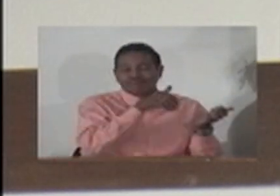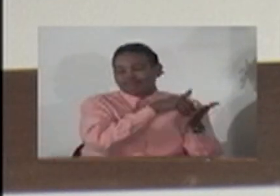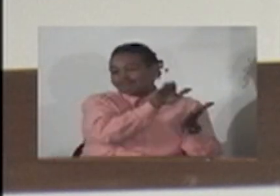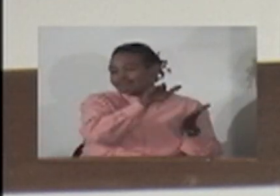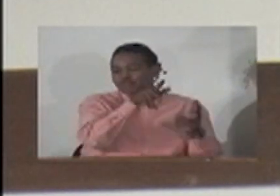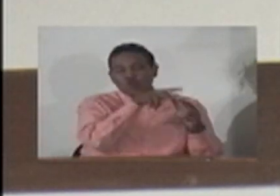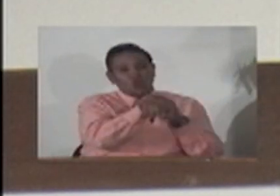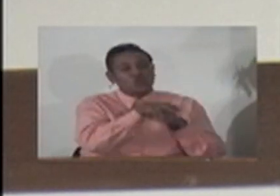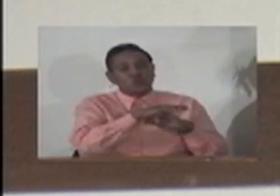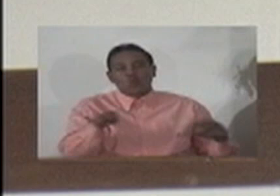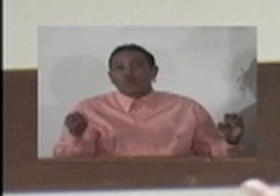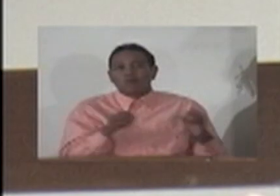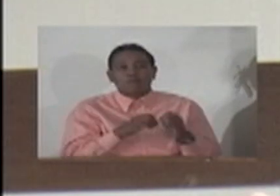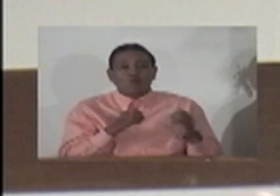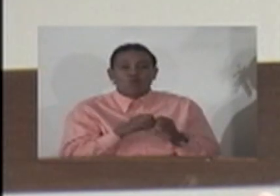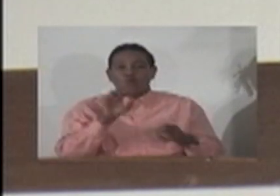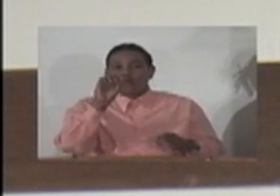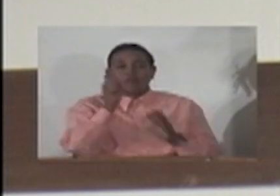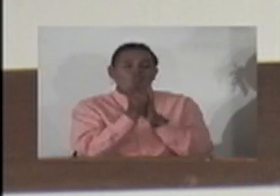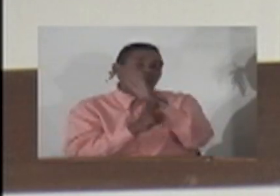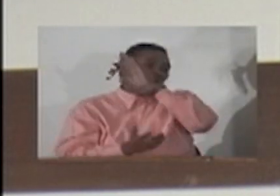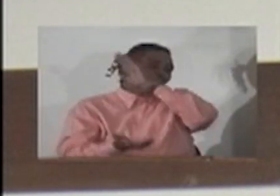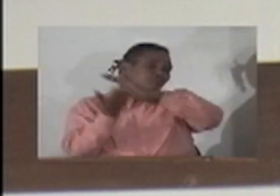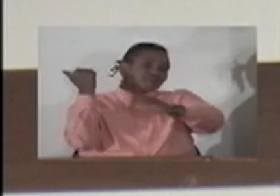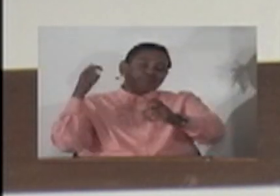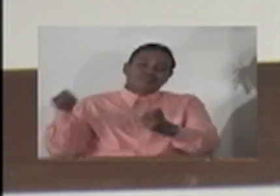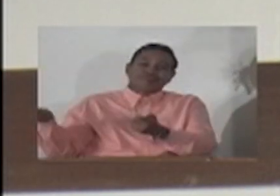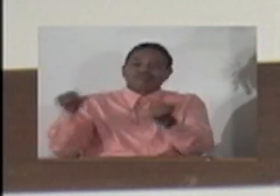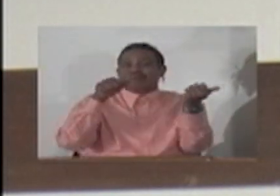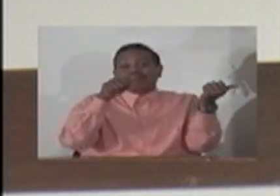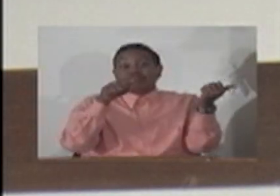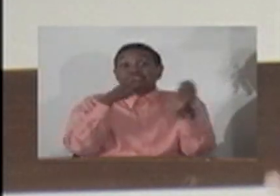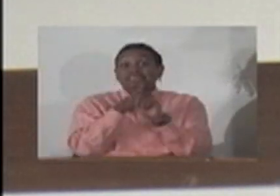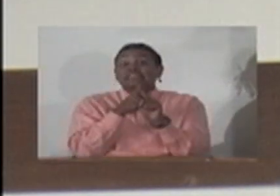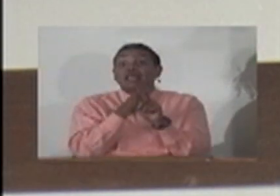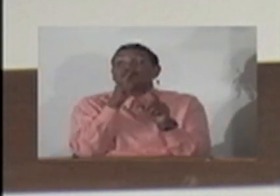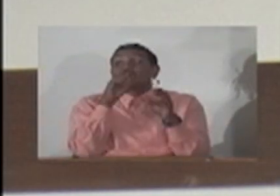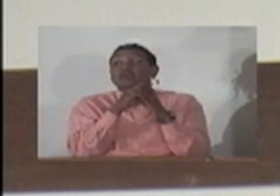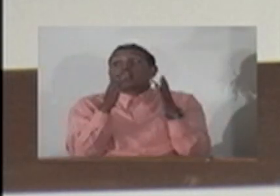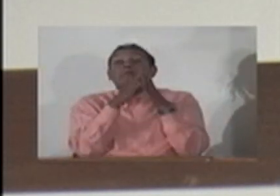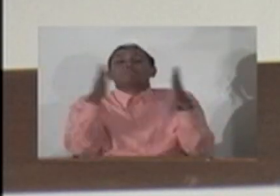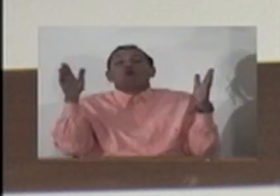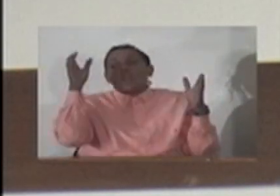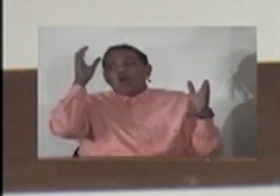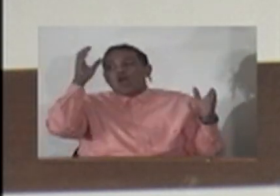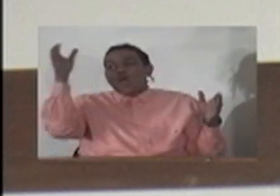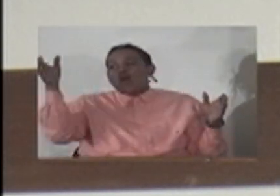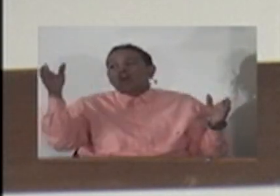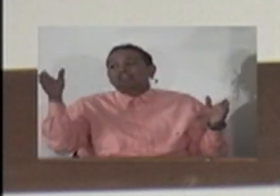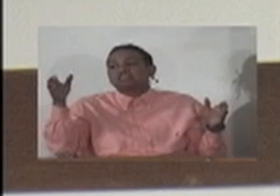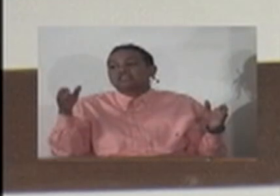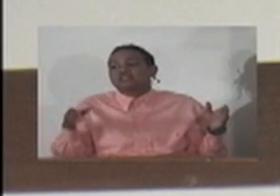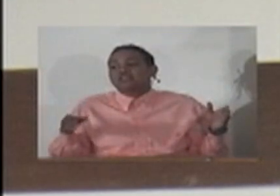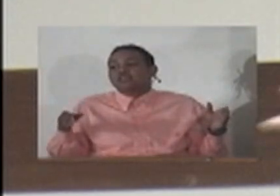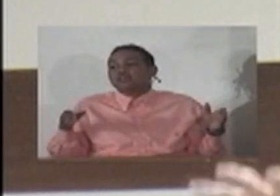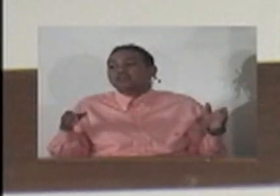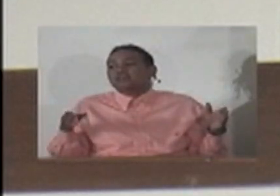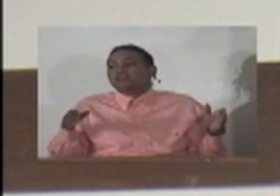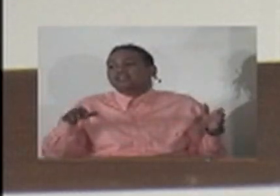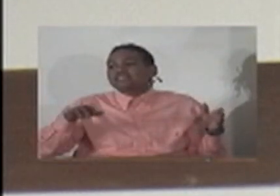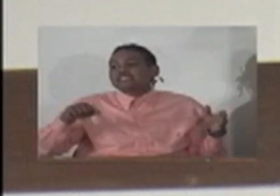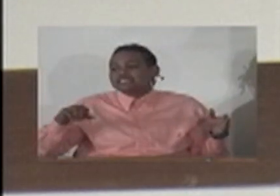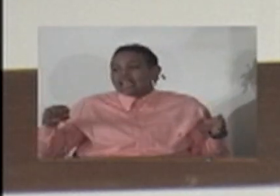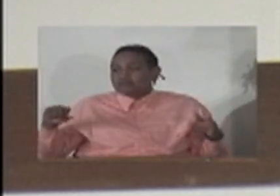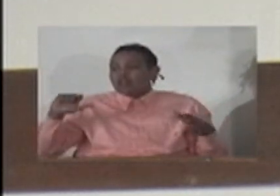House the repeal of the OBEAH law. It will be put in a broader concept in terms of scamming